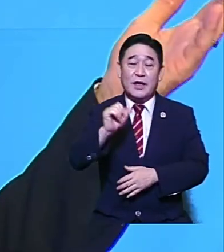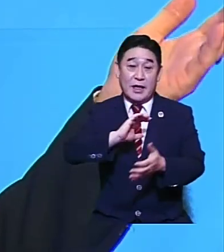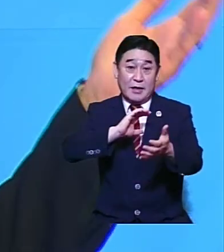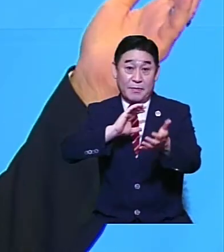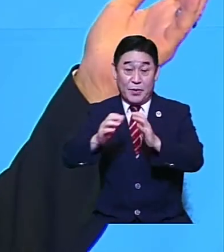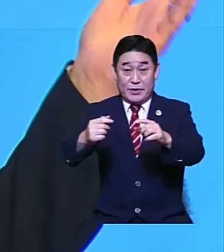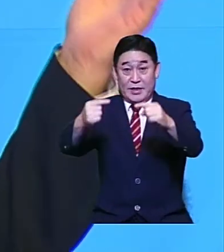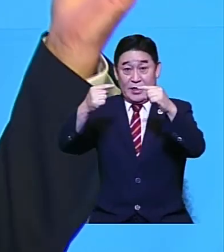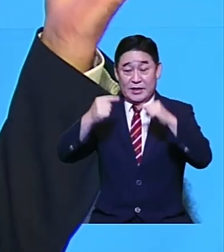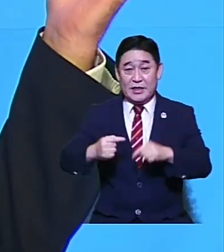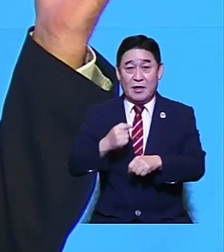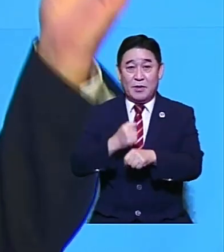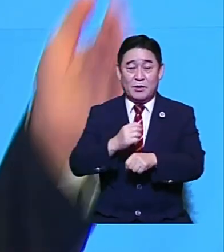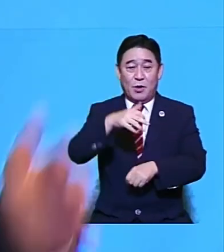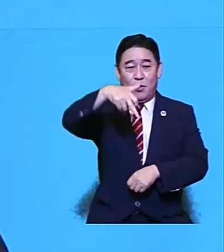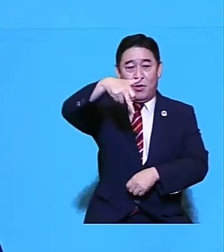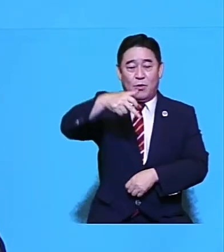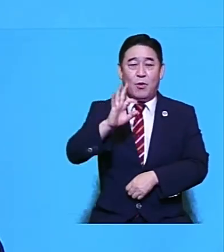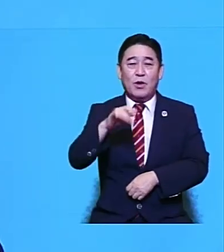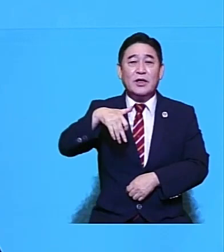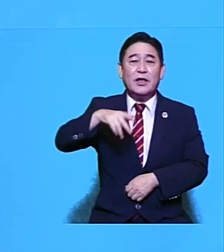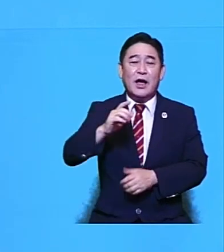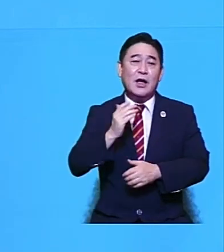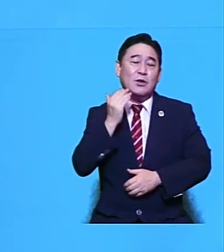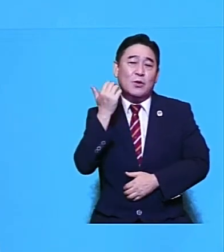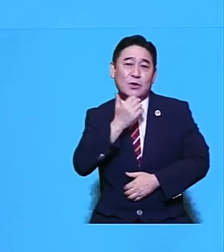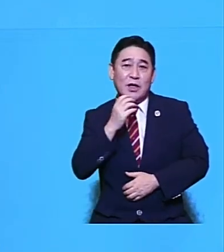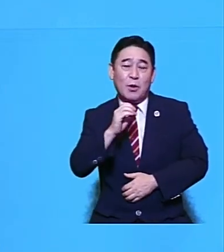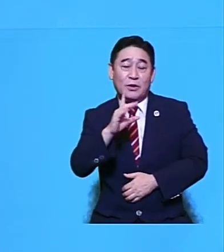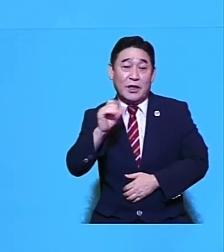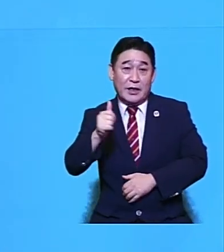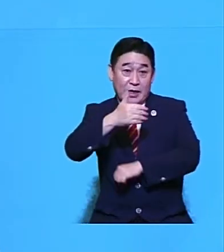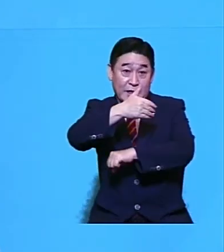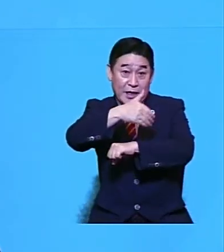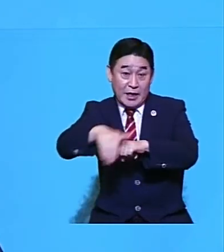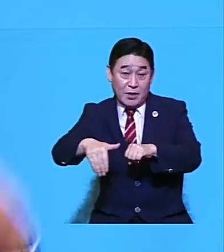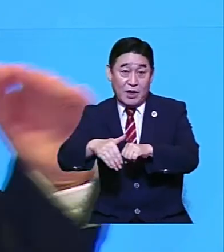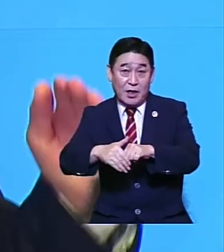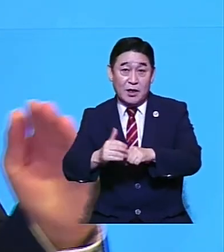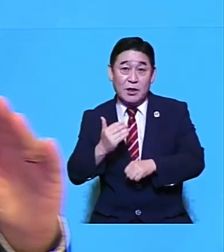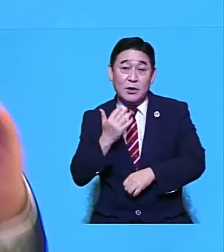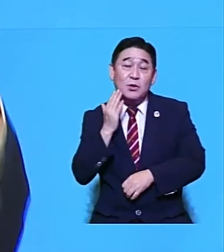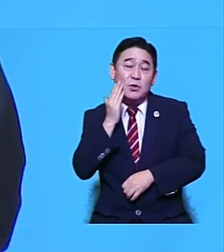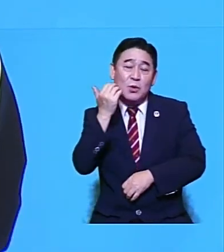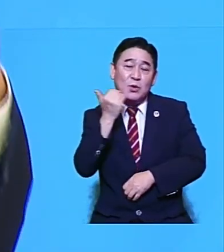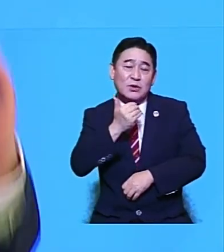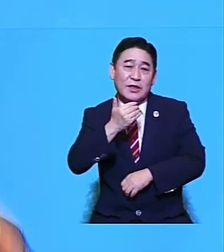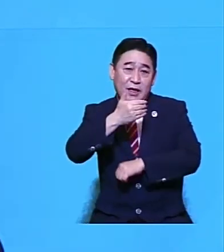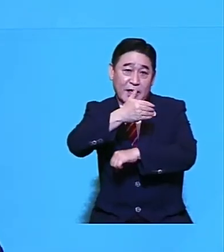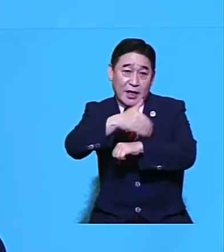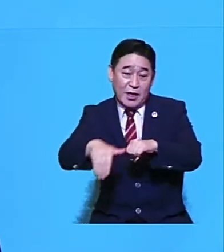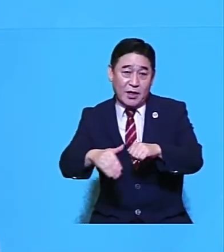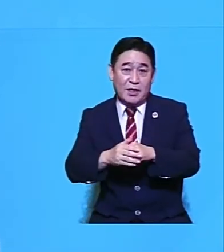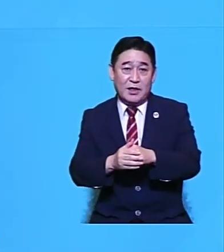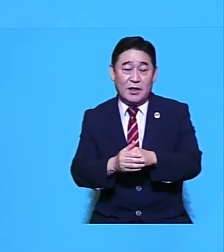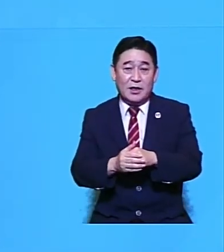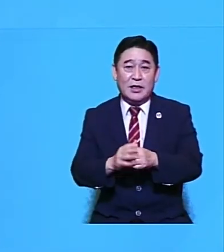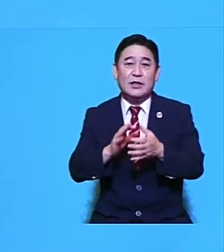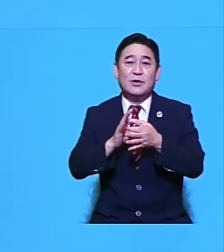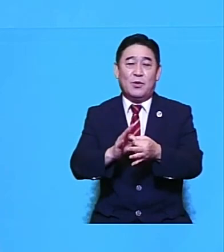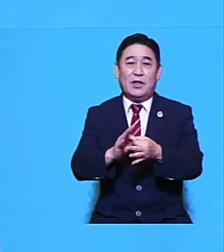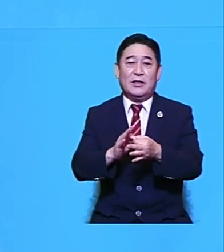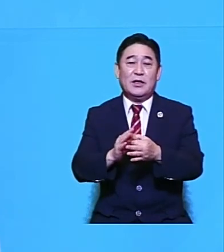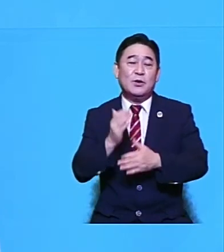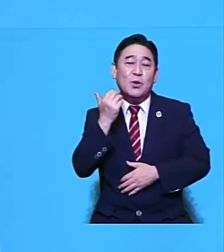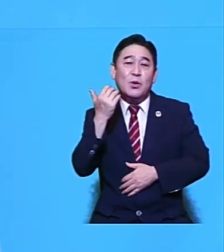learn of KOICA's and Korean ODA's Green New Deal strategy. of the rapidly increasing green share